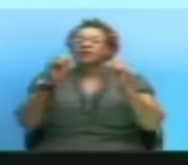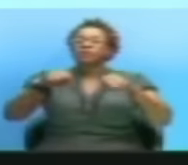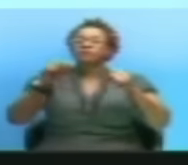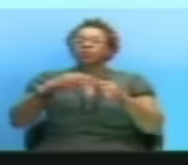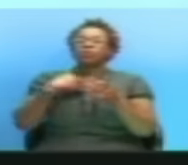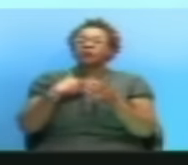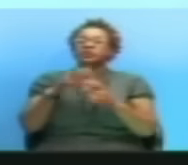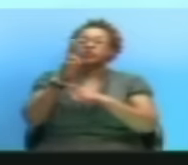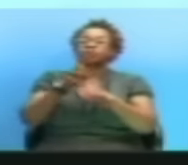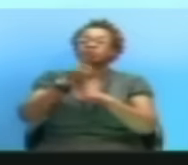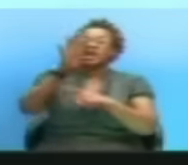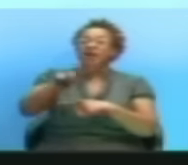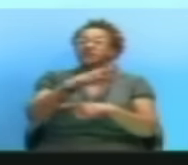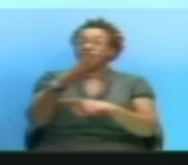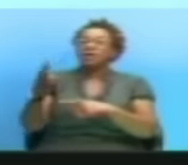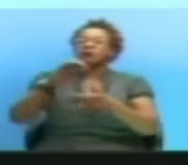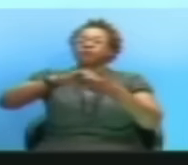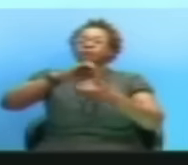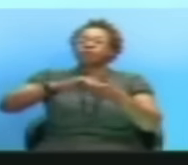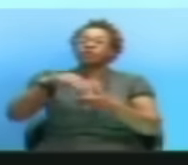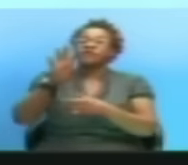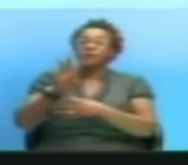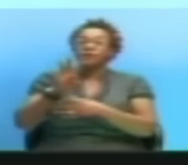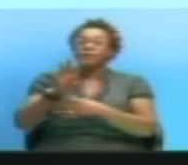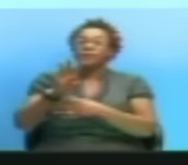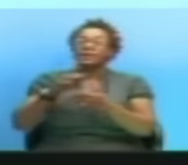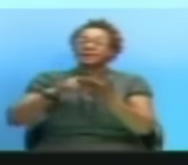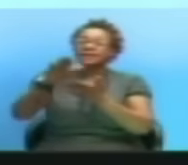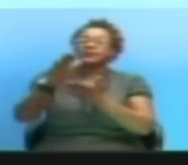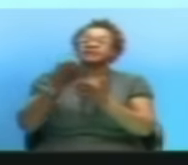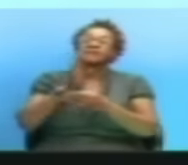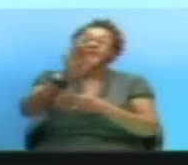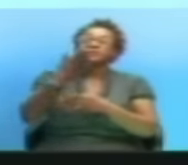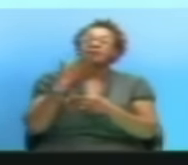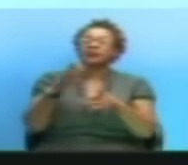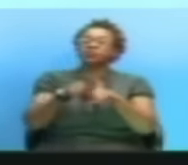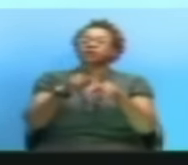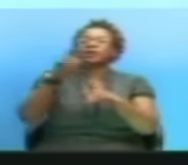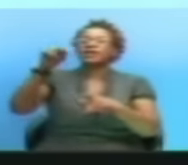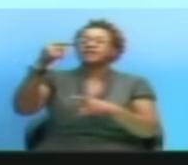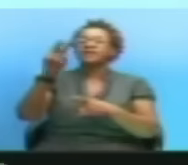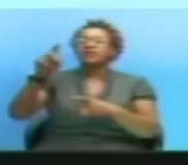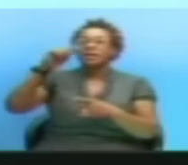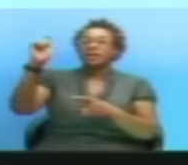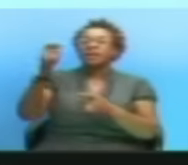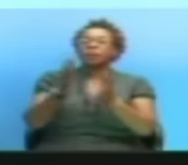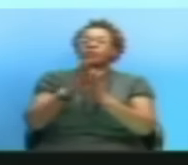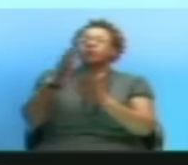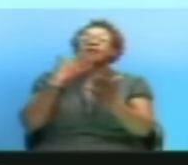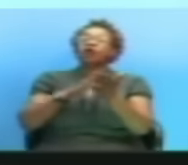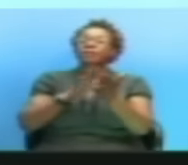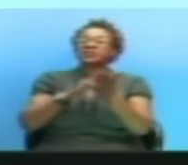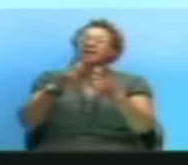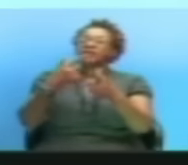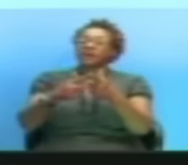use the hashtag #BuruBuru'sFall and send us your feedback. Also tag at NTV Kenya with your comments, and we'll be sampling them a little